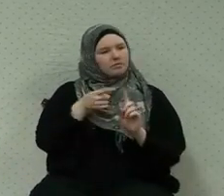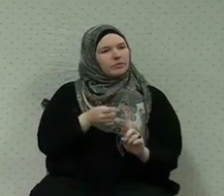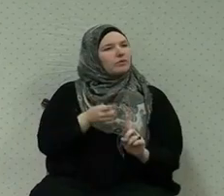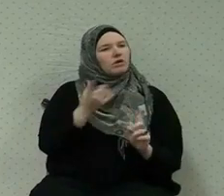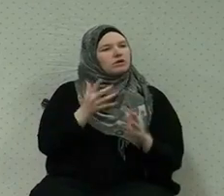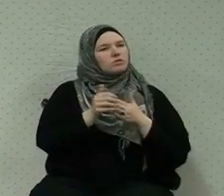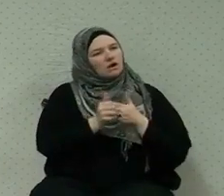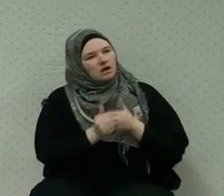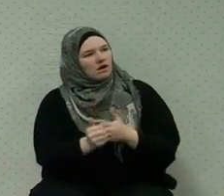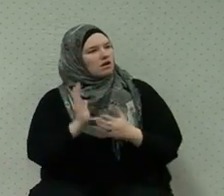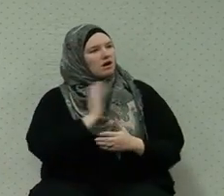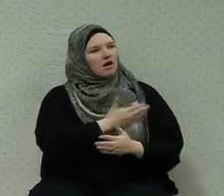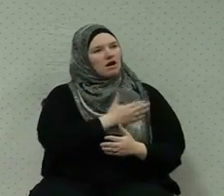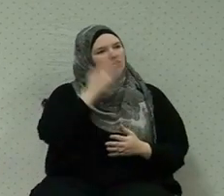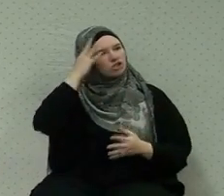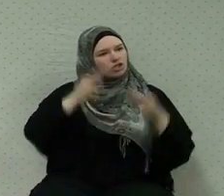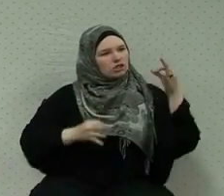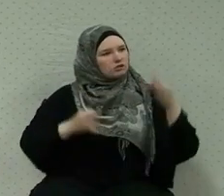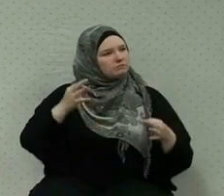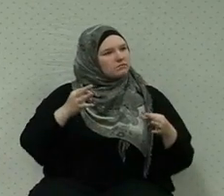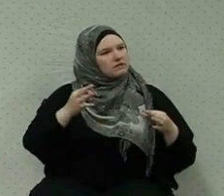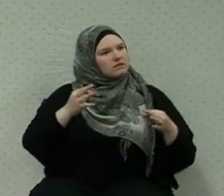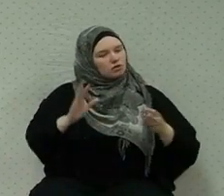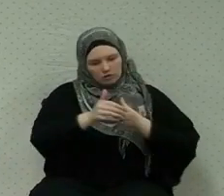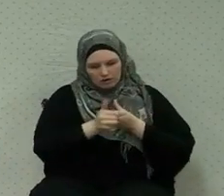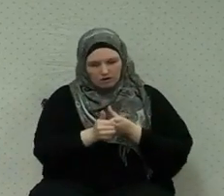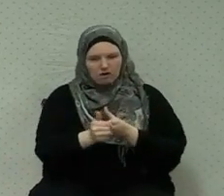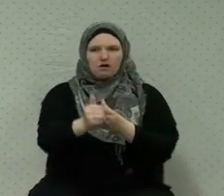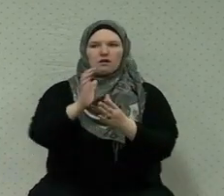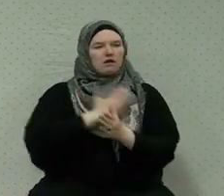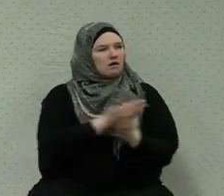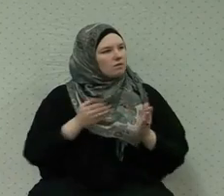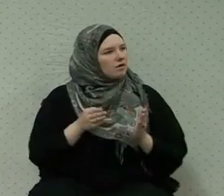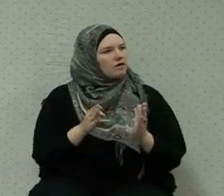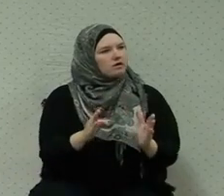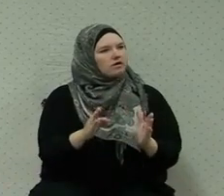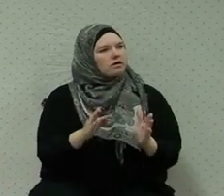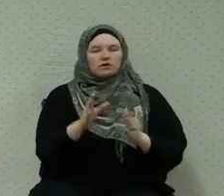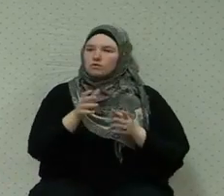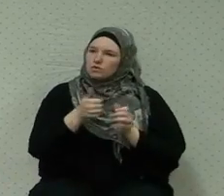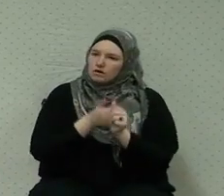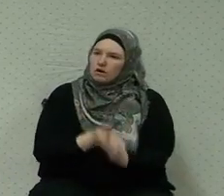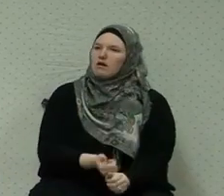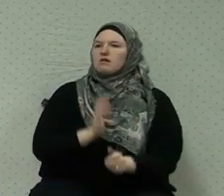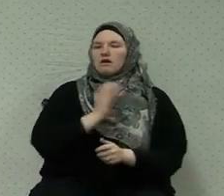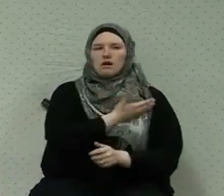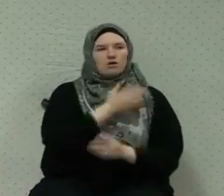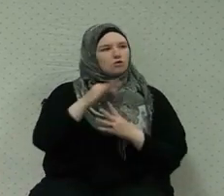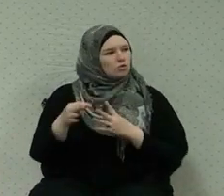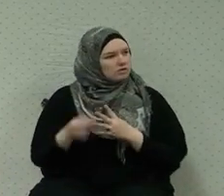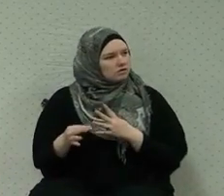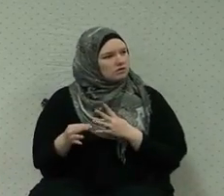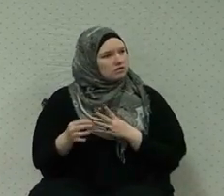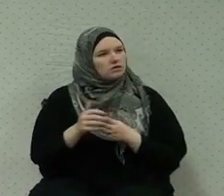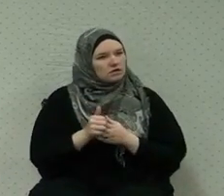judgment, and it is to guide our direction. It is to guide our choices, and it is to guide